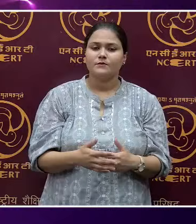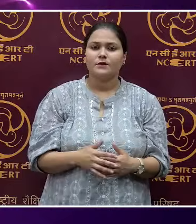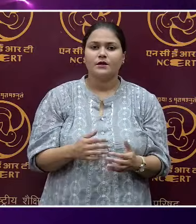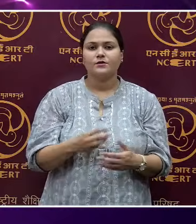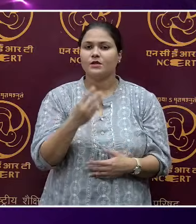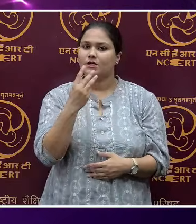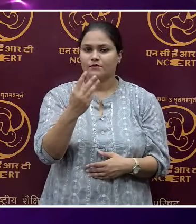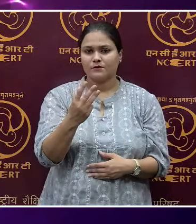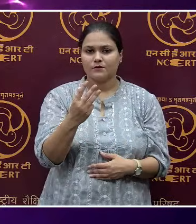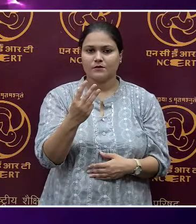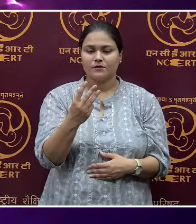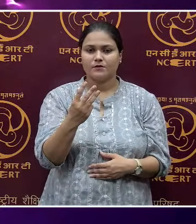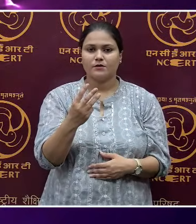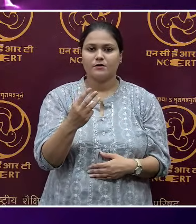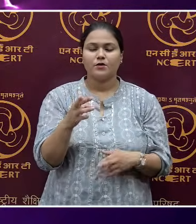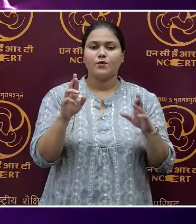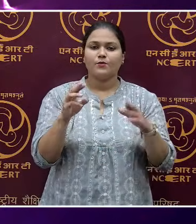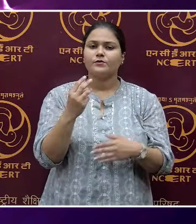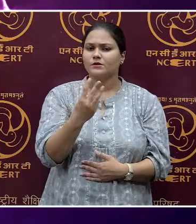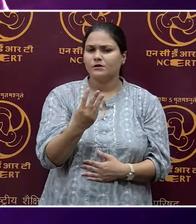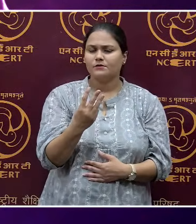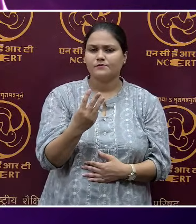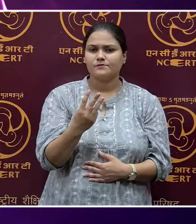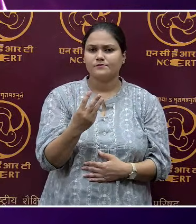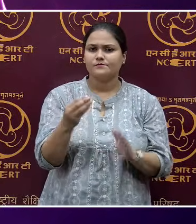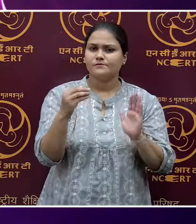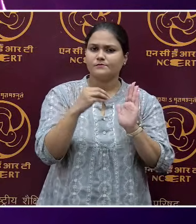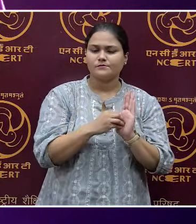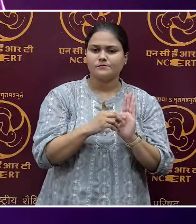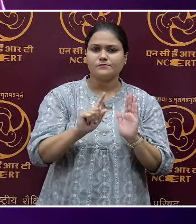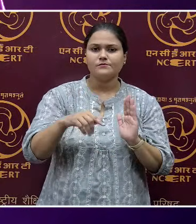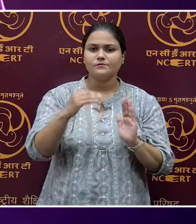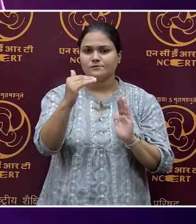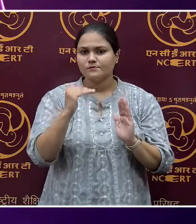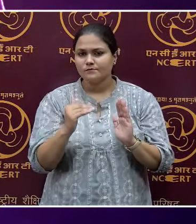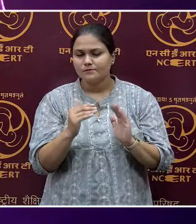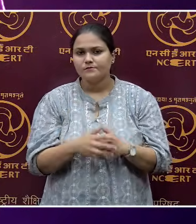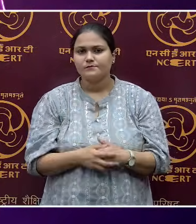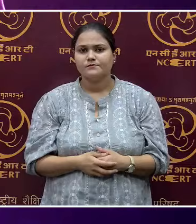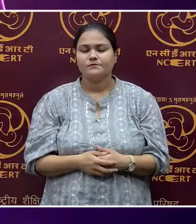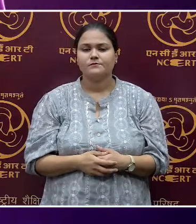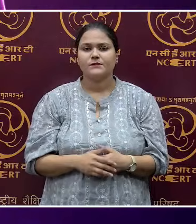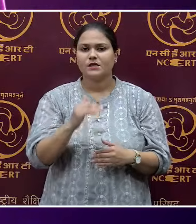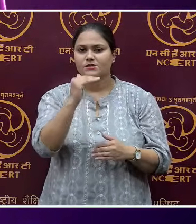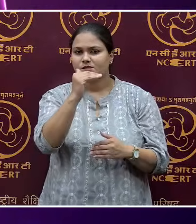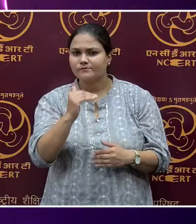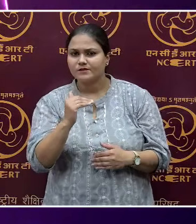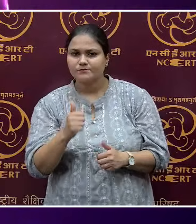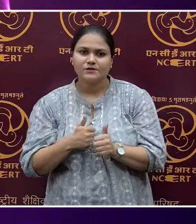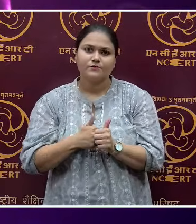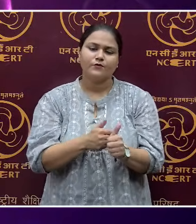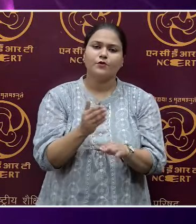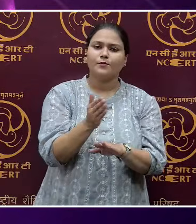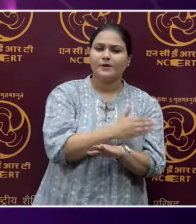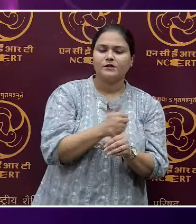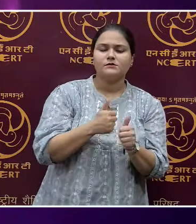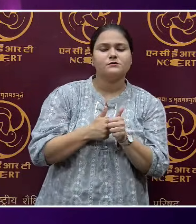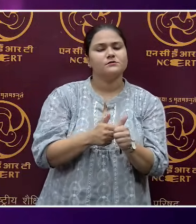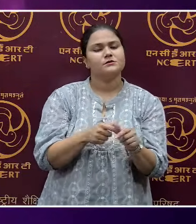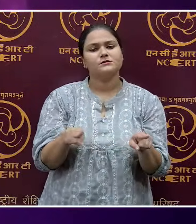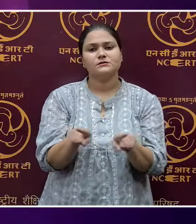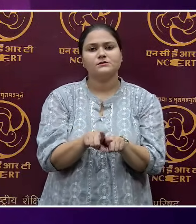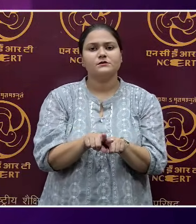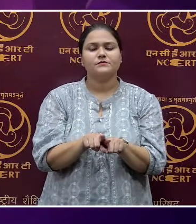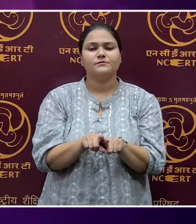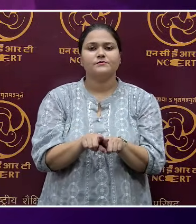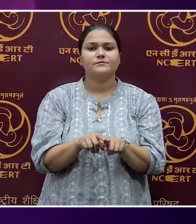3, suppose 3, submit. Then again we have to follow the steps as similar as the earlier one. Okay. We